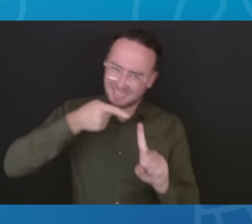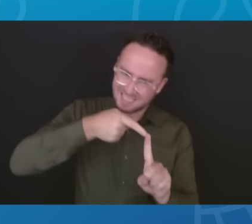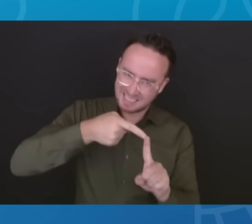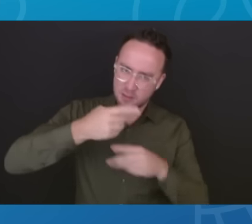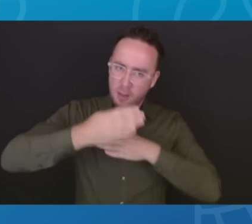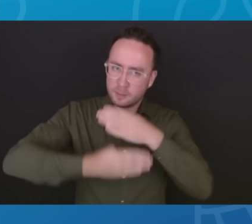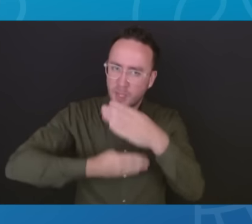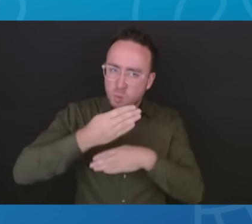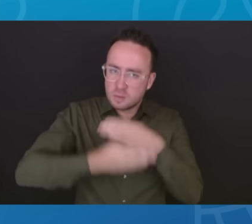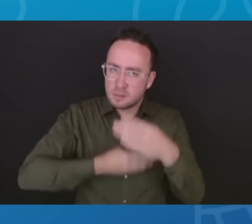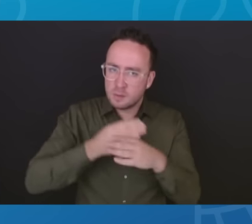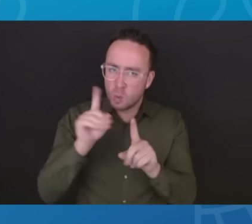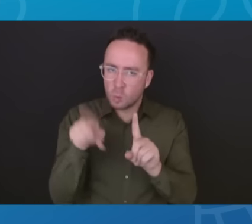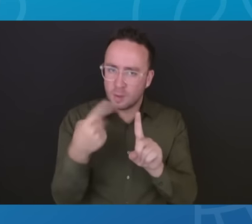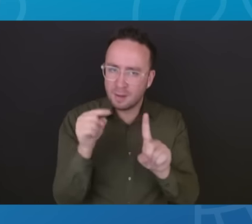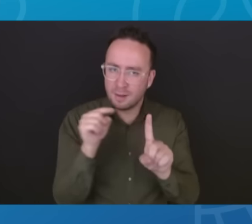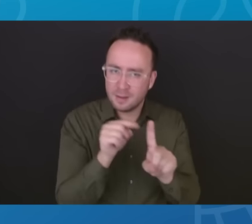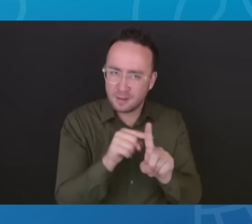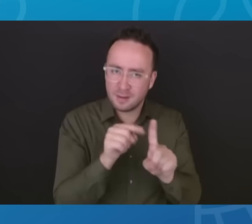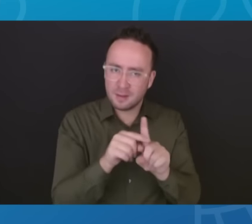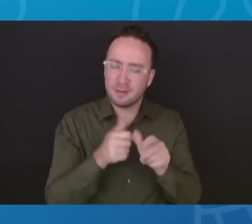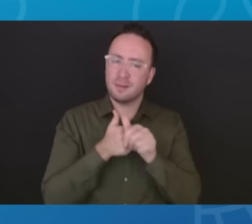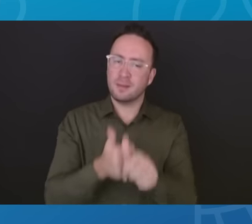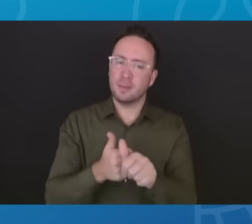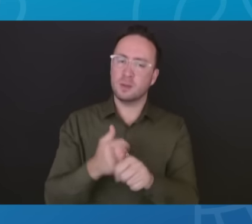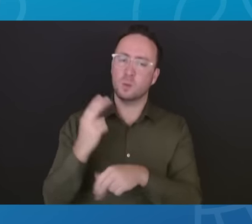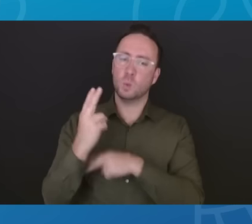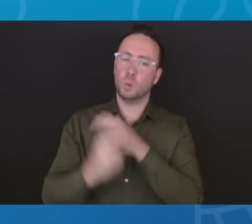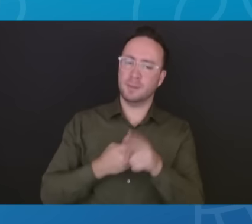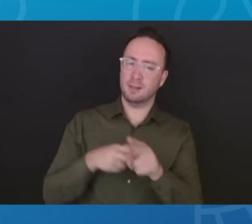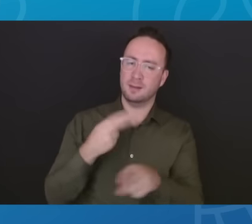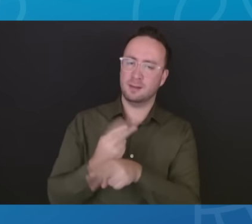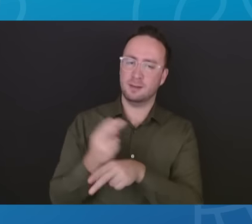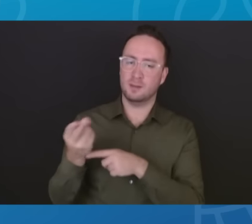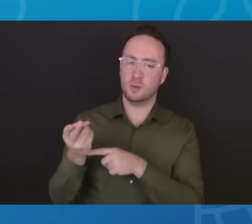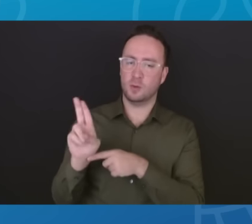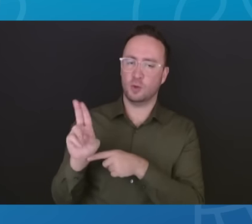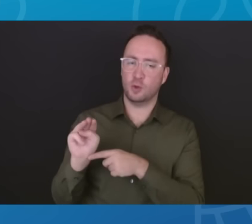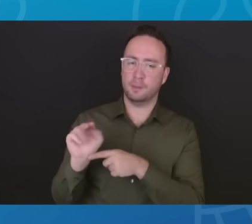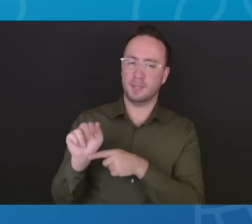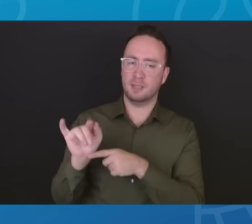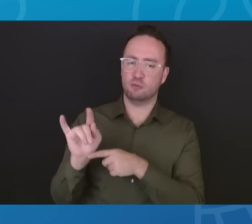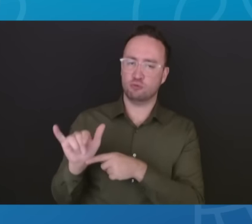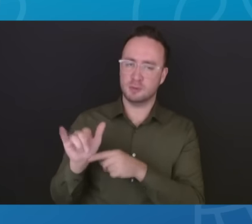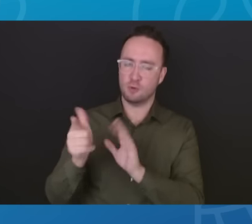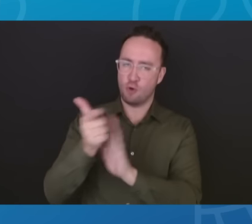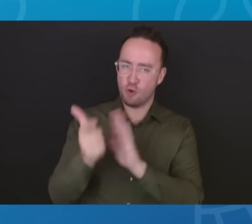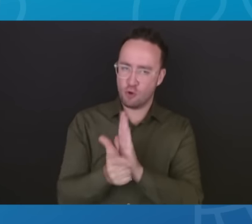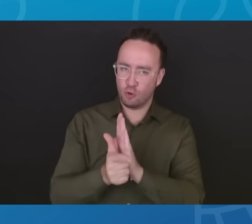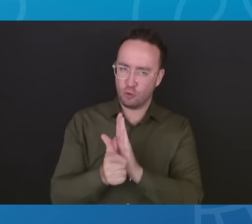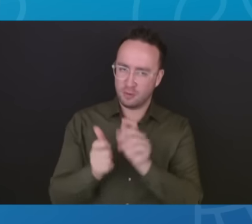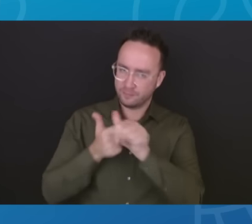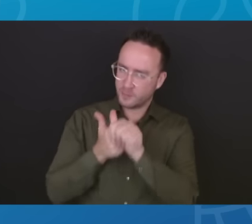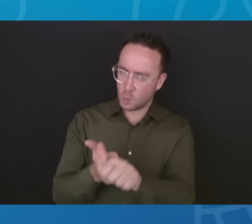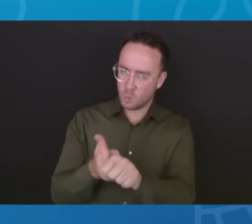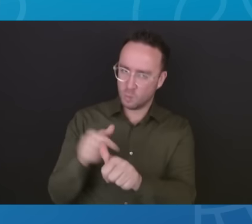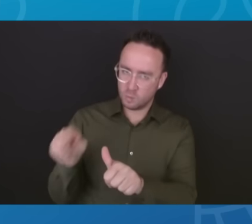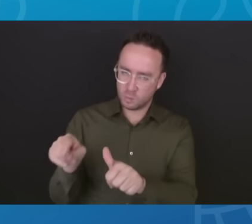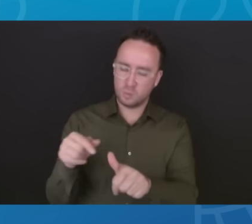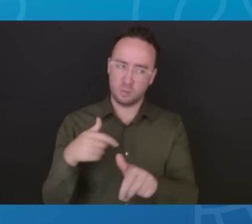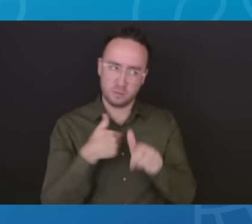minimizes civilian casualties. And have they done that so far? That's never the question I can answer with a sweeping conclusion here. As you know, it takes